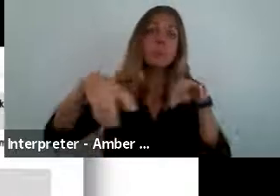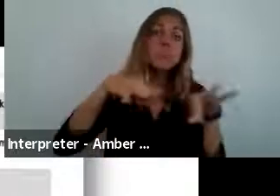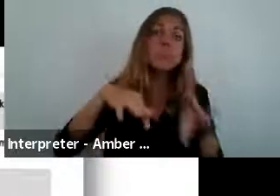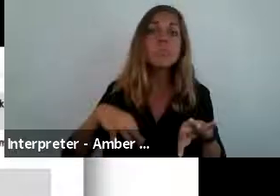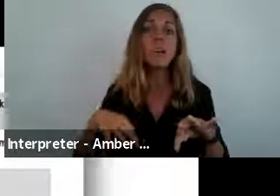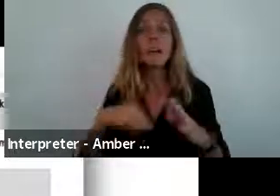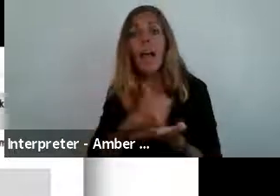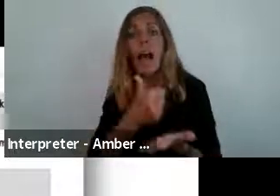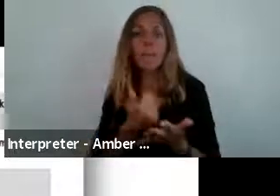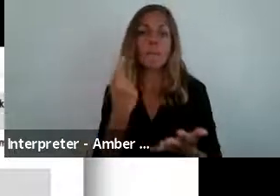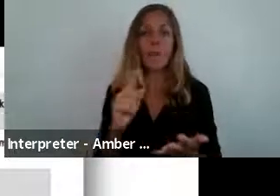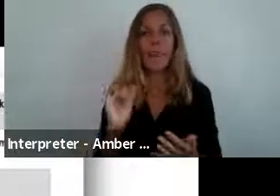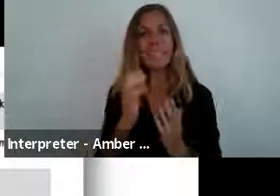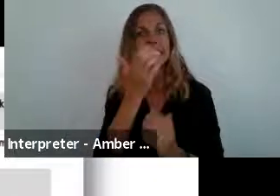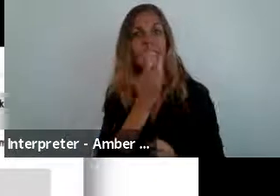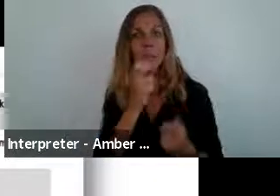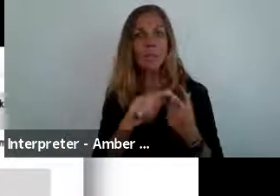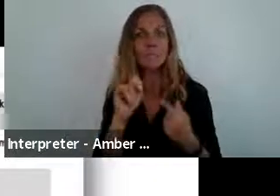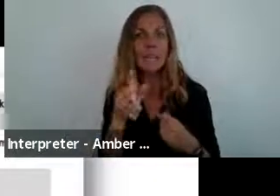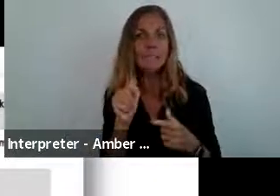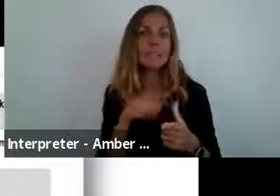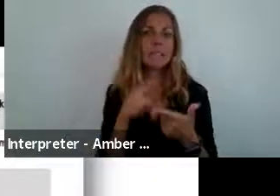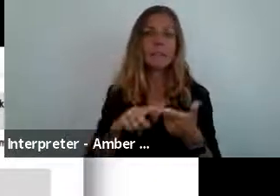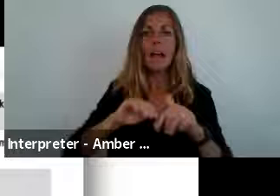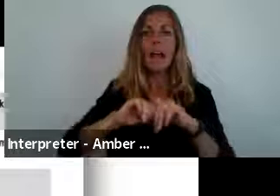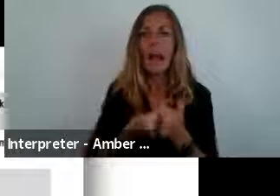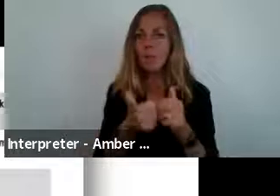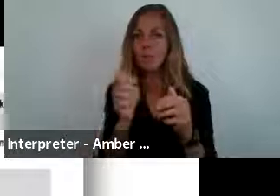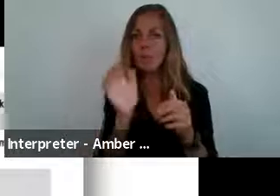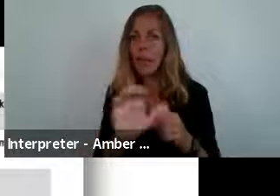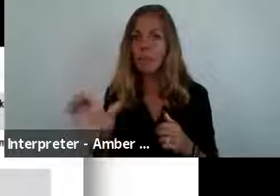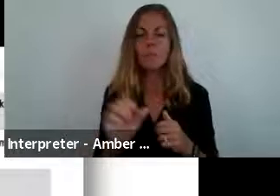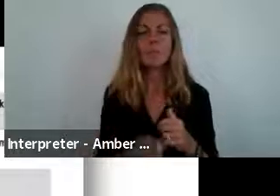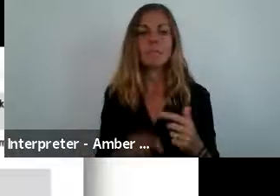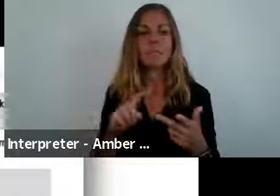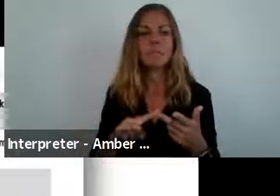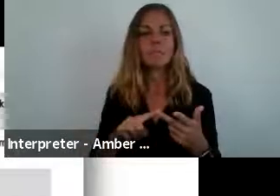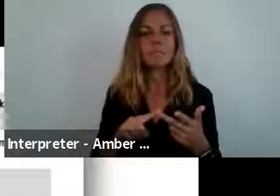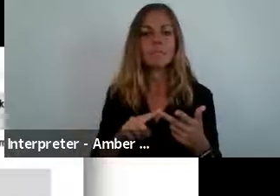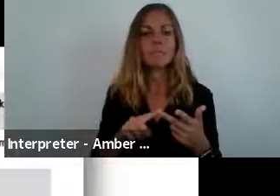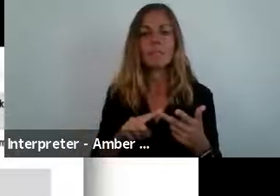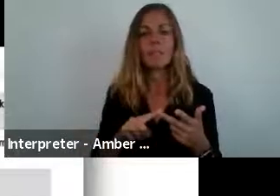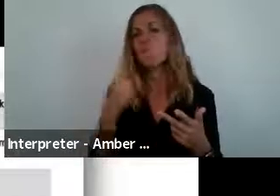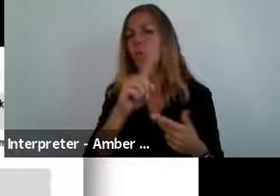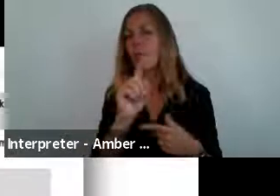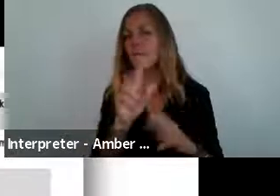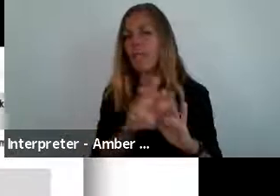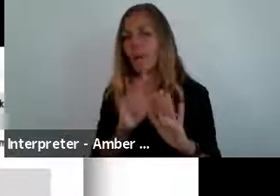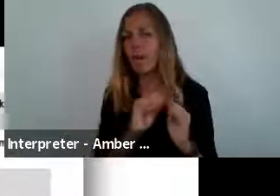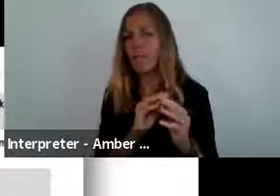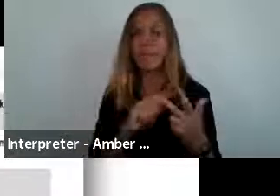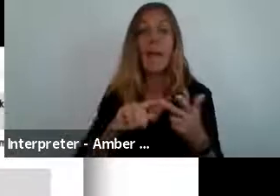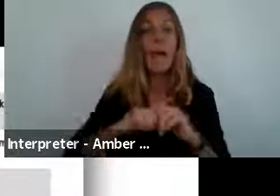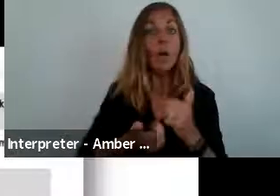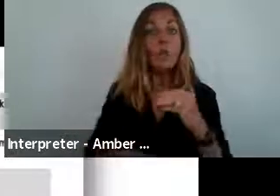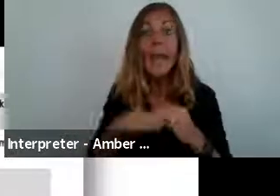things like speech to text options, how to caption a video conference, how to add captioning to videos, kind